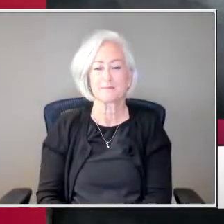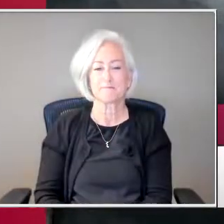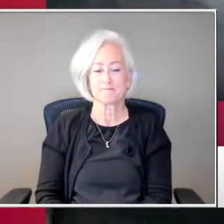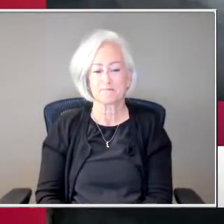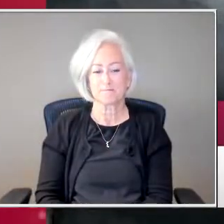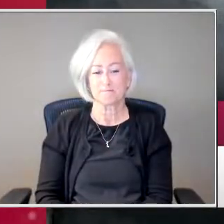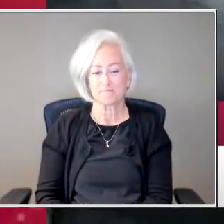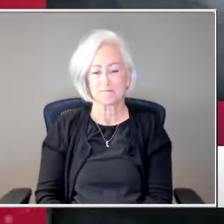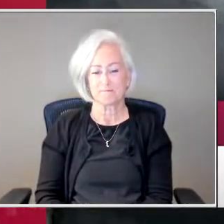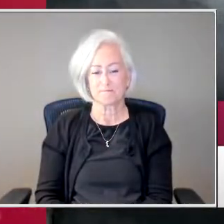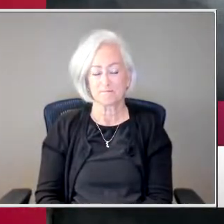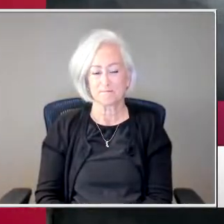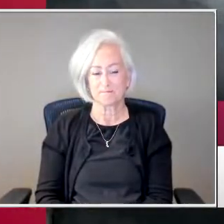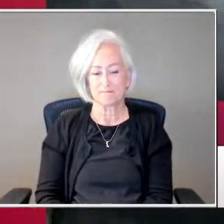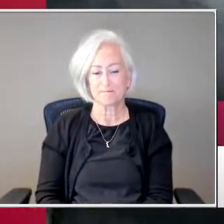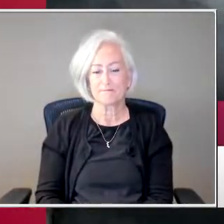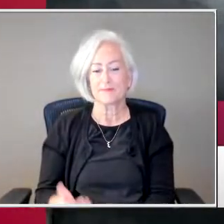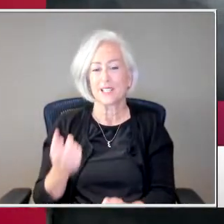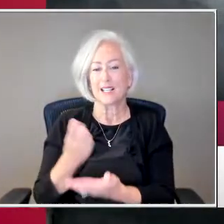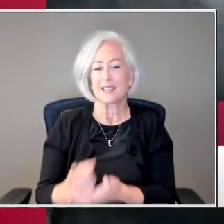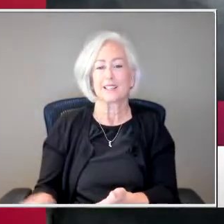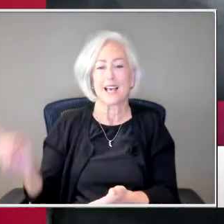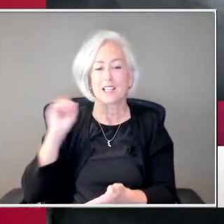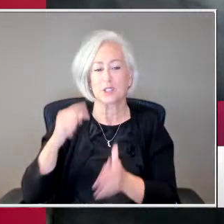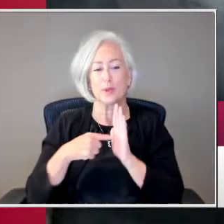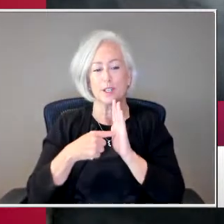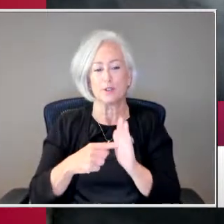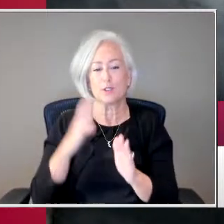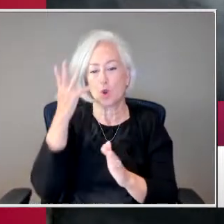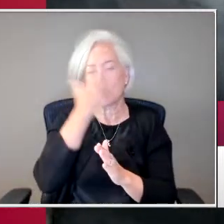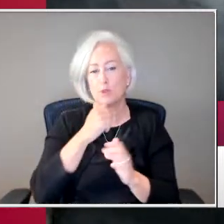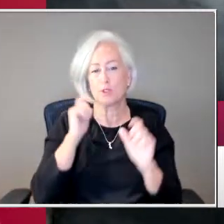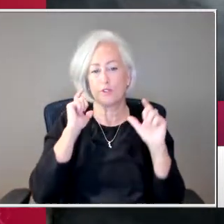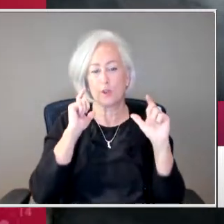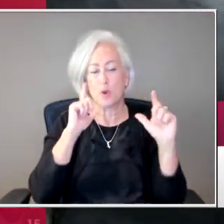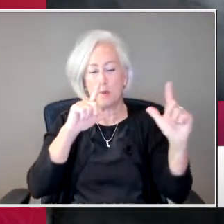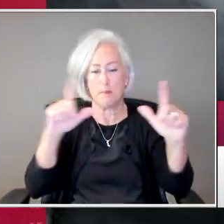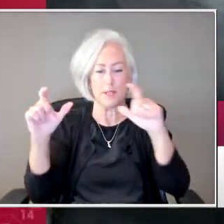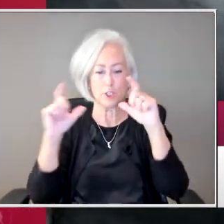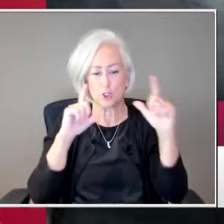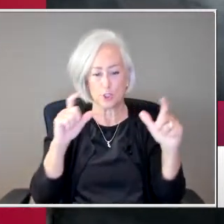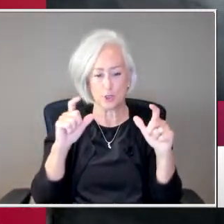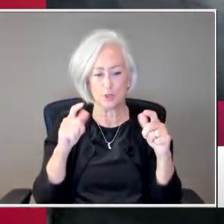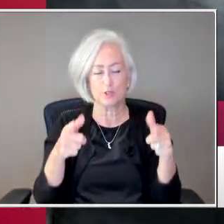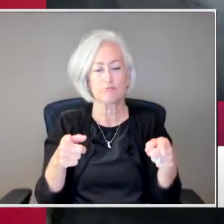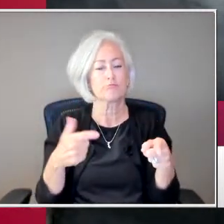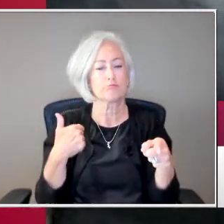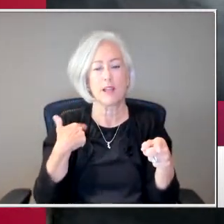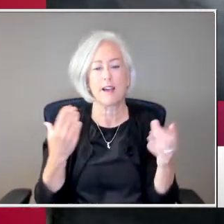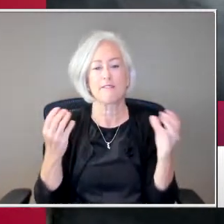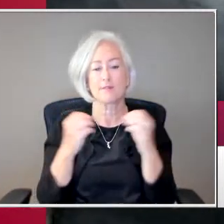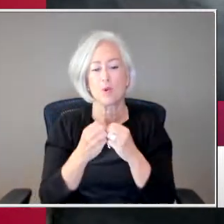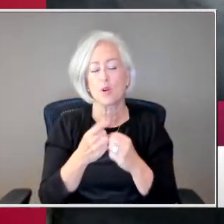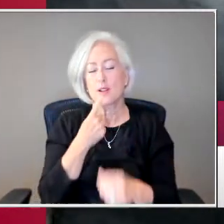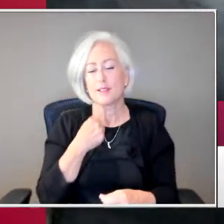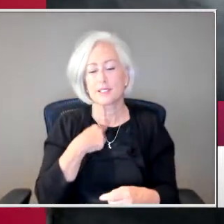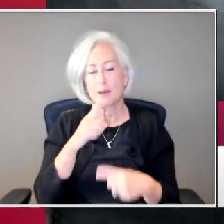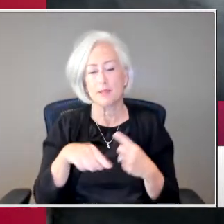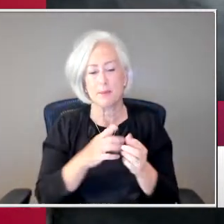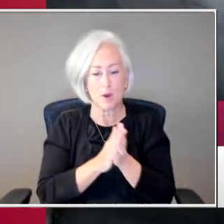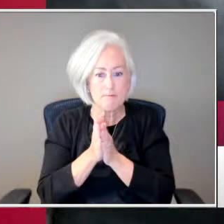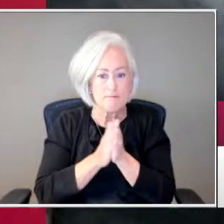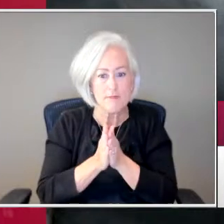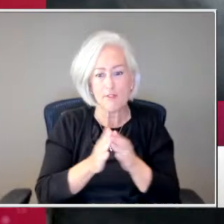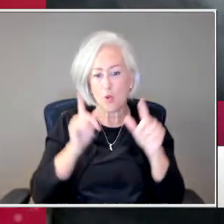week. You shared some beautiful images that you took. You have some more. Tell us about your passion for photography. Tell us what we're looking at and where